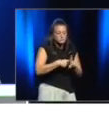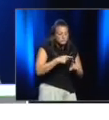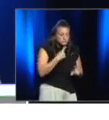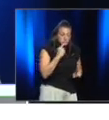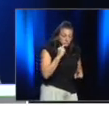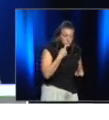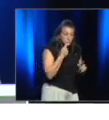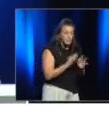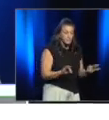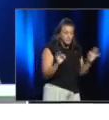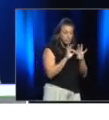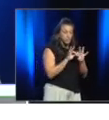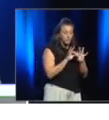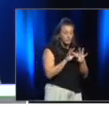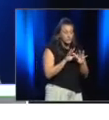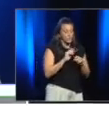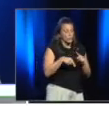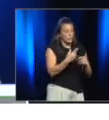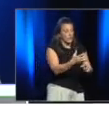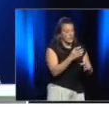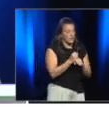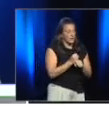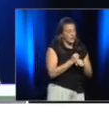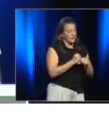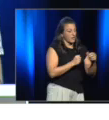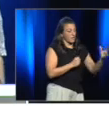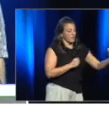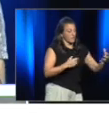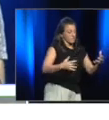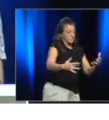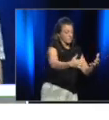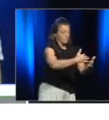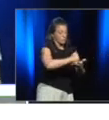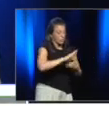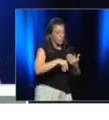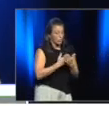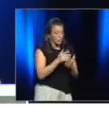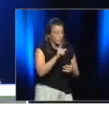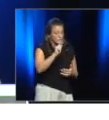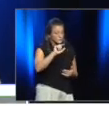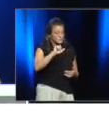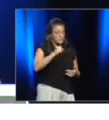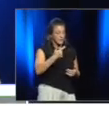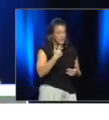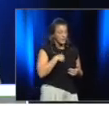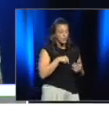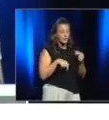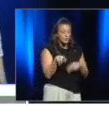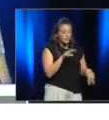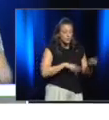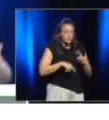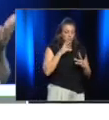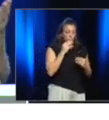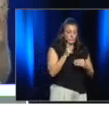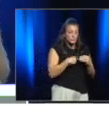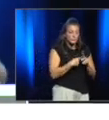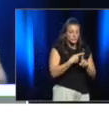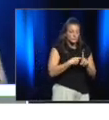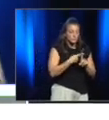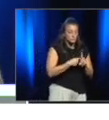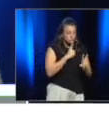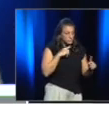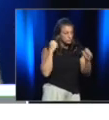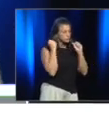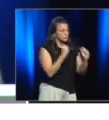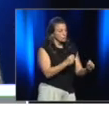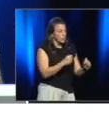we got the tags back and we started looking at the weather data, at the temperature data, we found really strong signals about